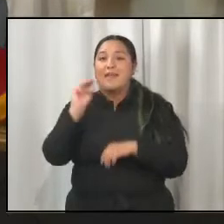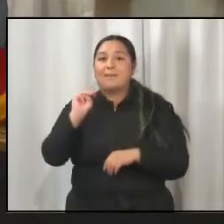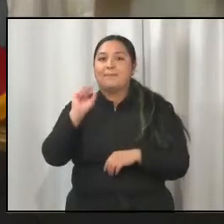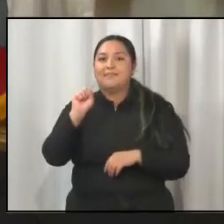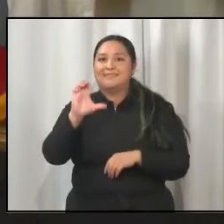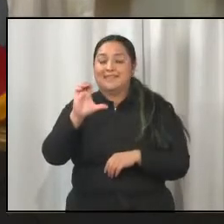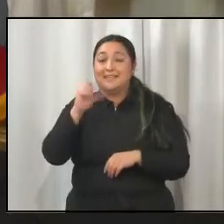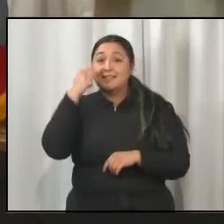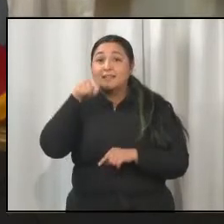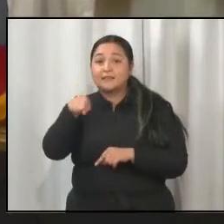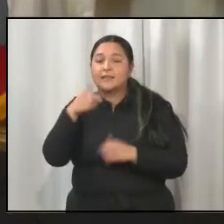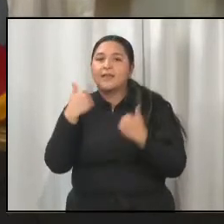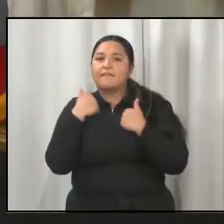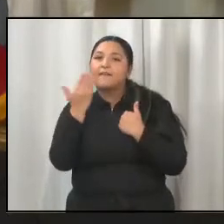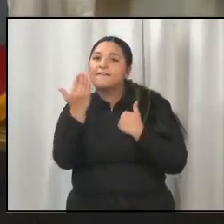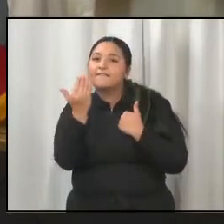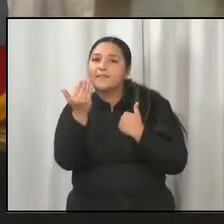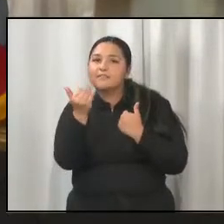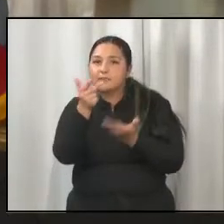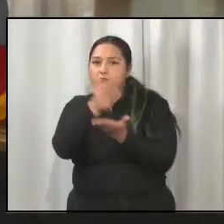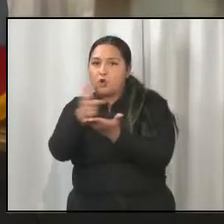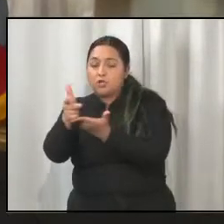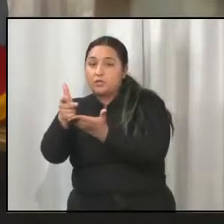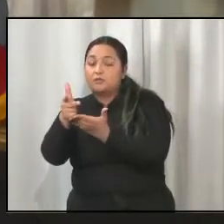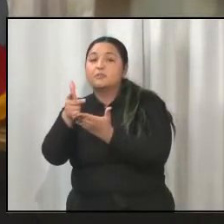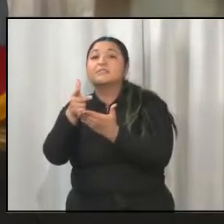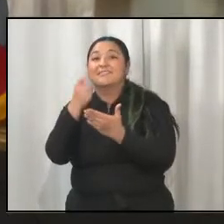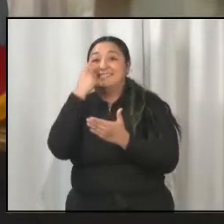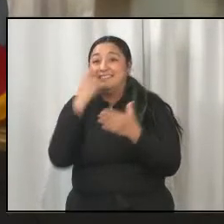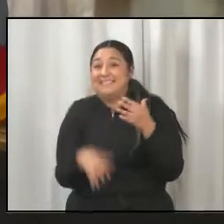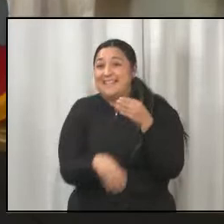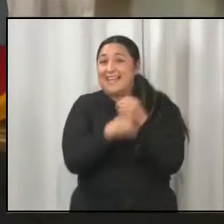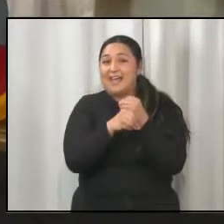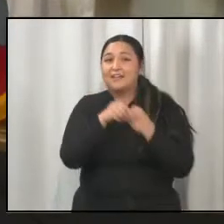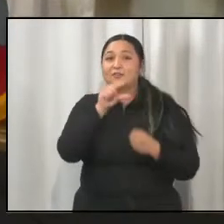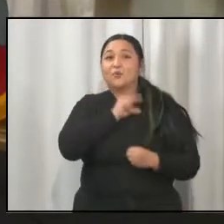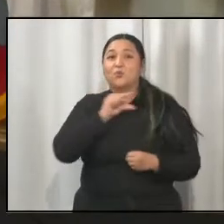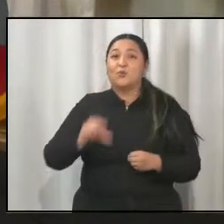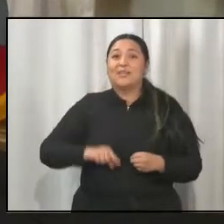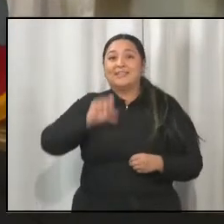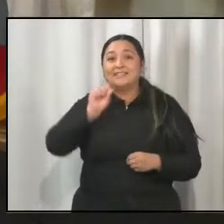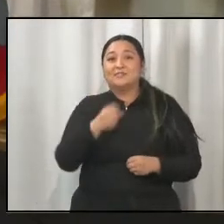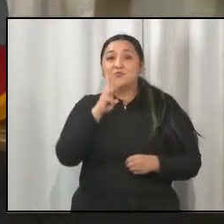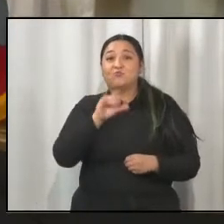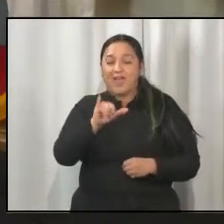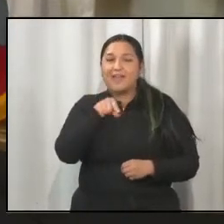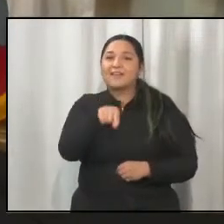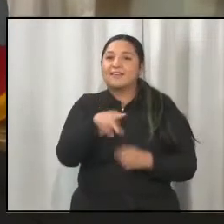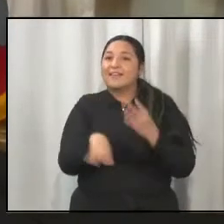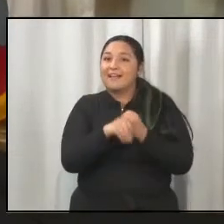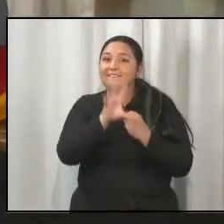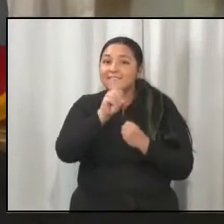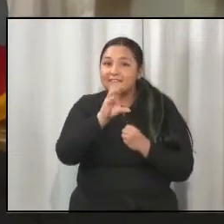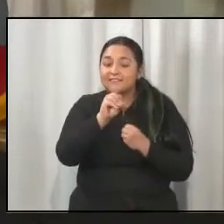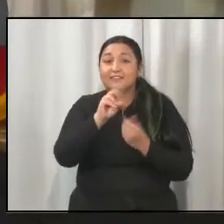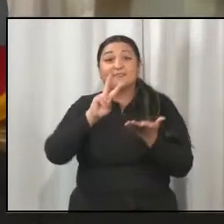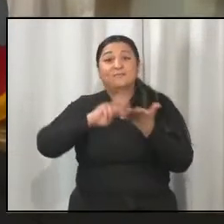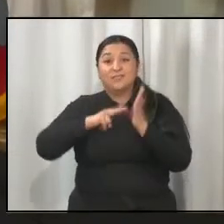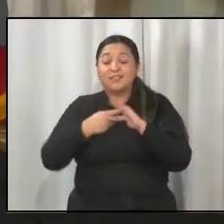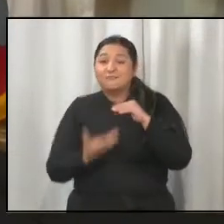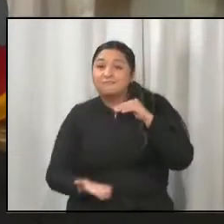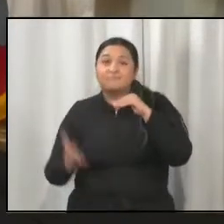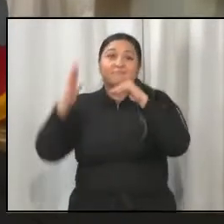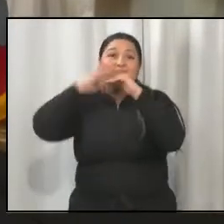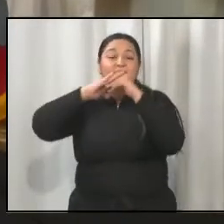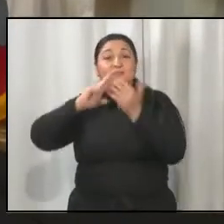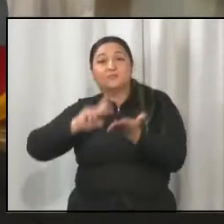overnight spaces. With the addition of the site at Queensway, we are increasing the Safe Parking Program more than threefold